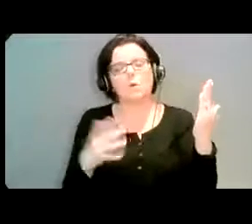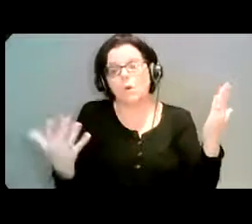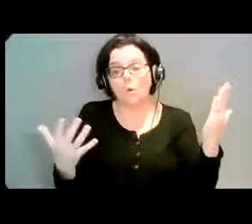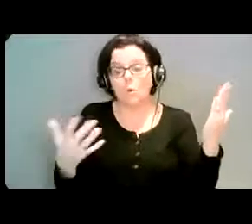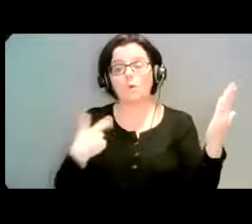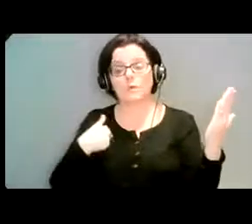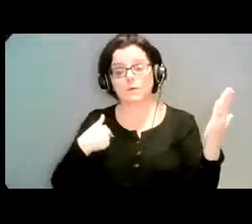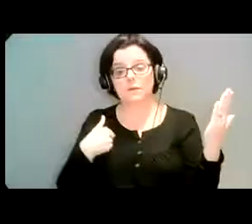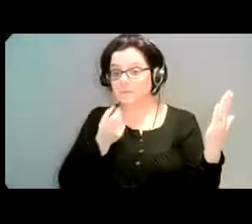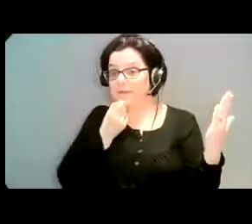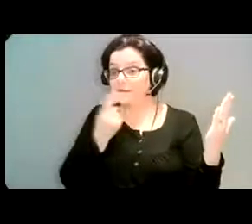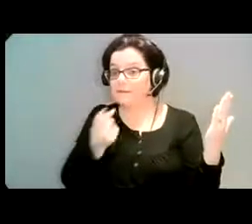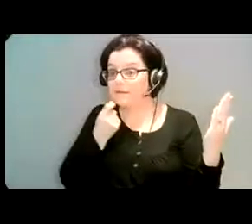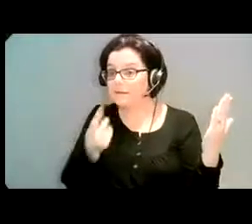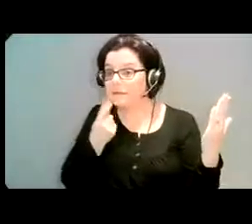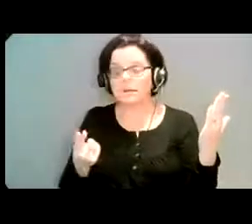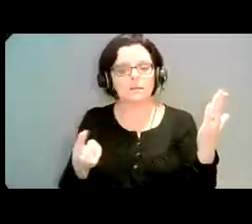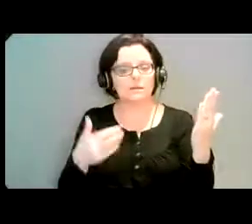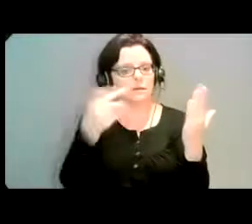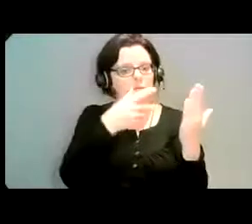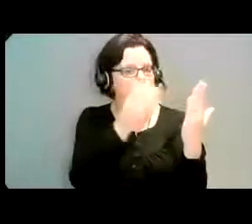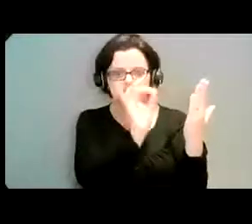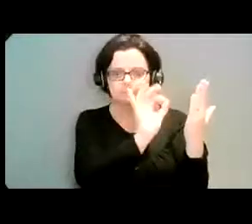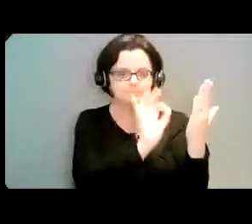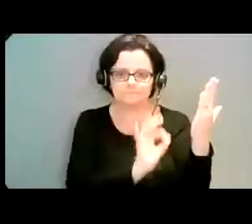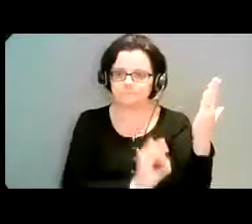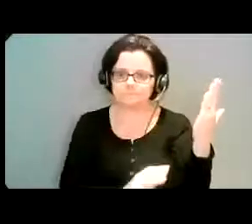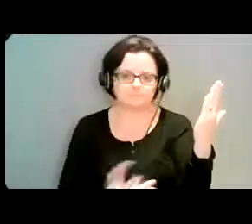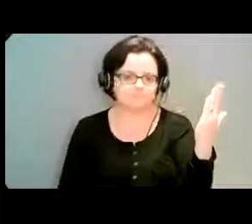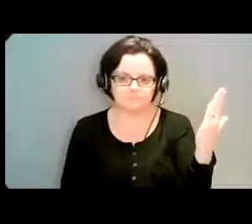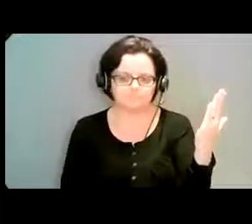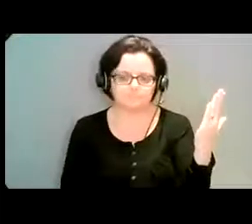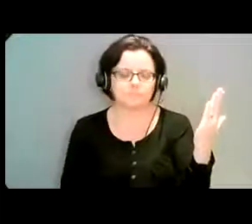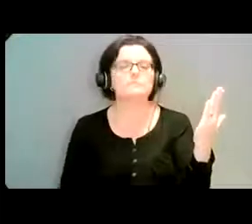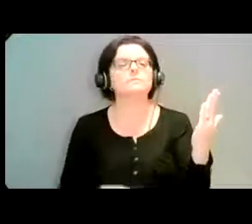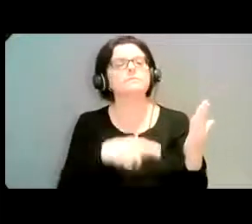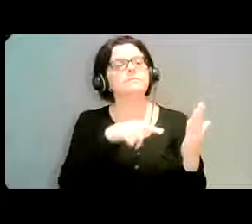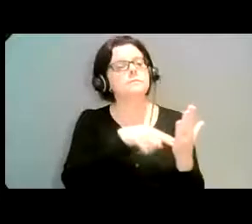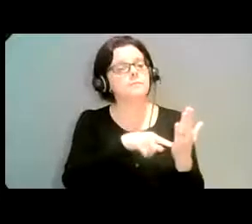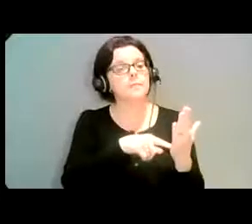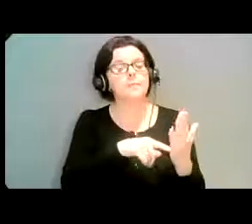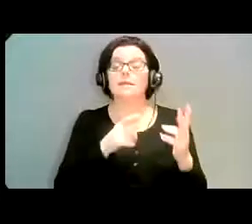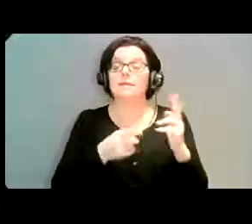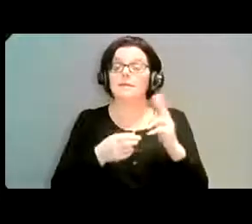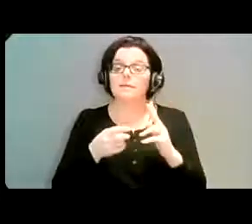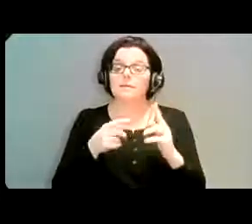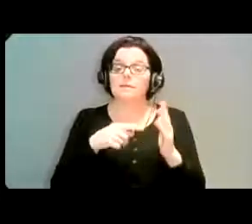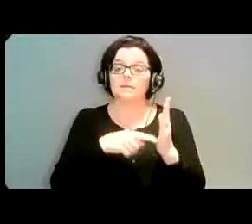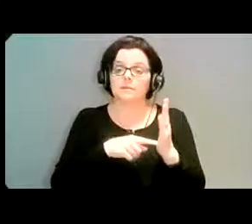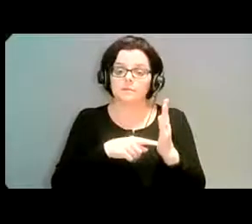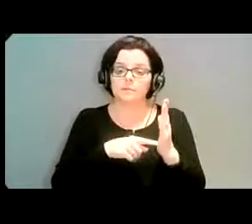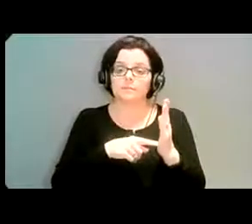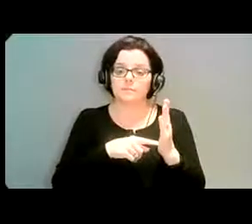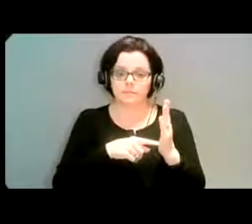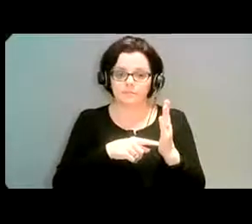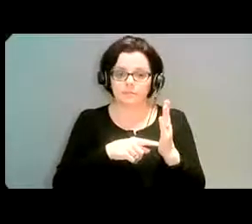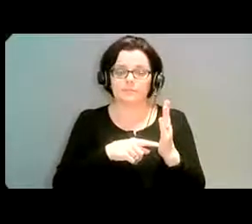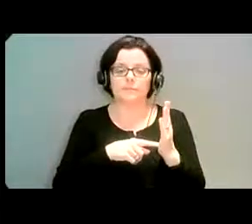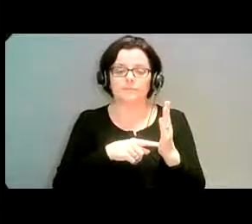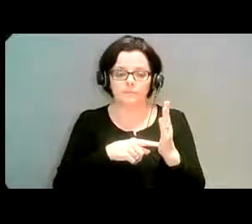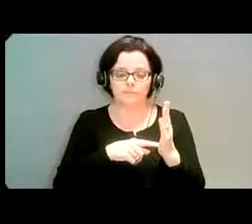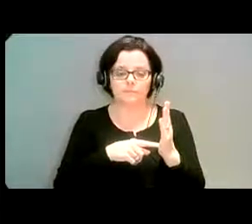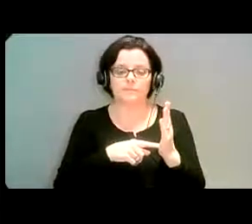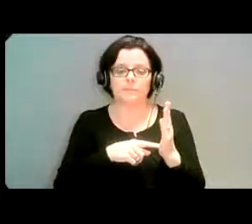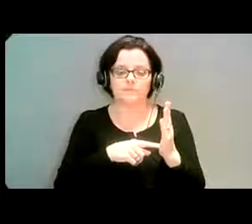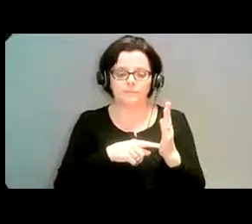they didn't take a good record of. So but it's also sometimes, because